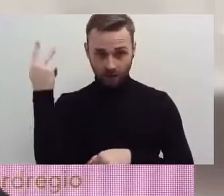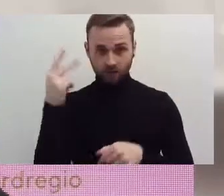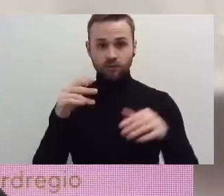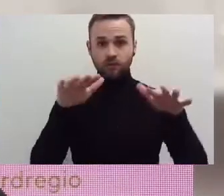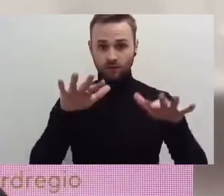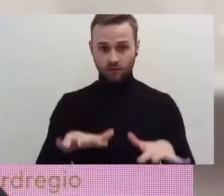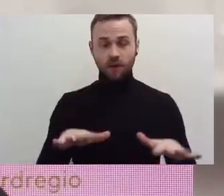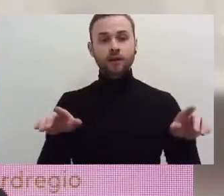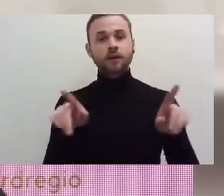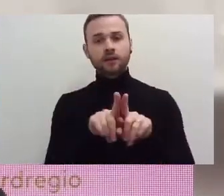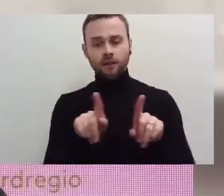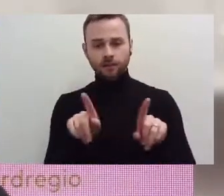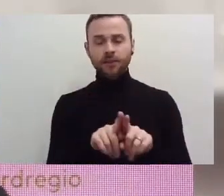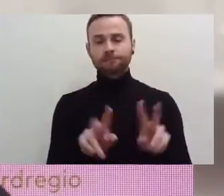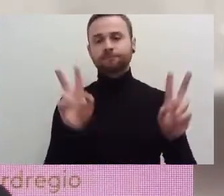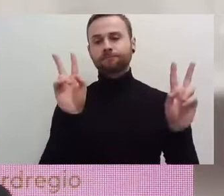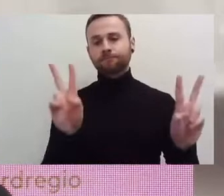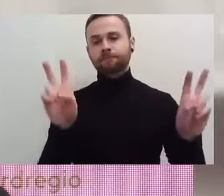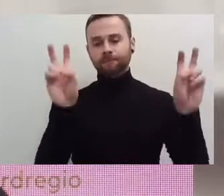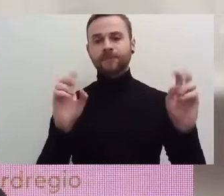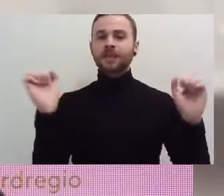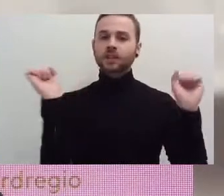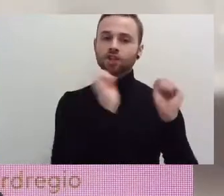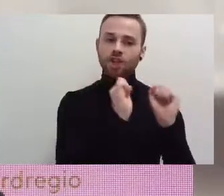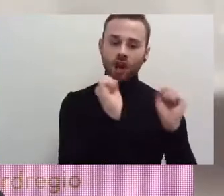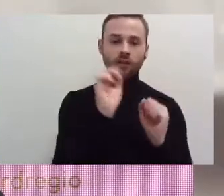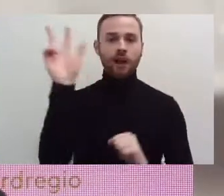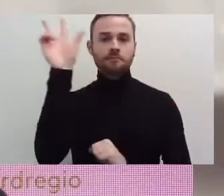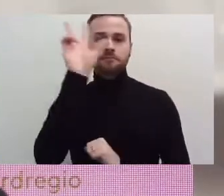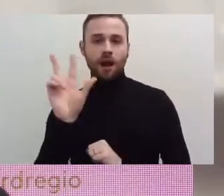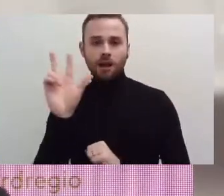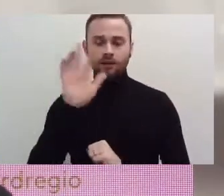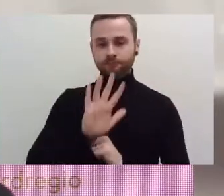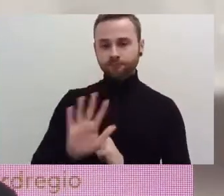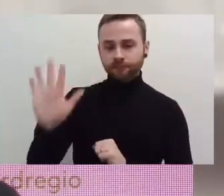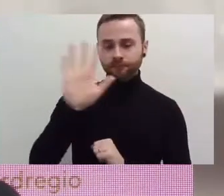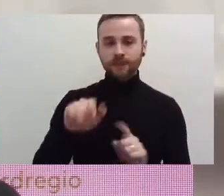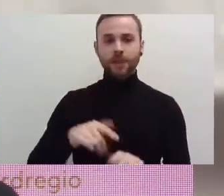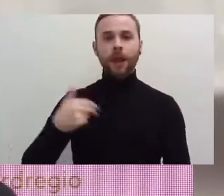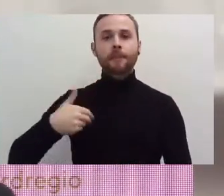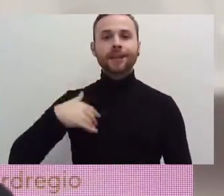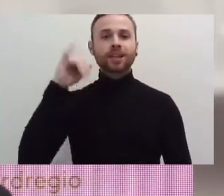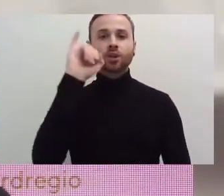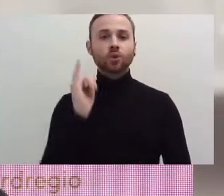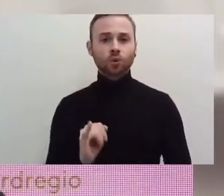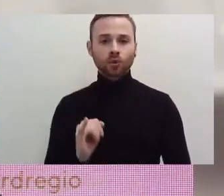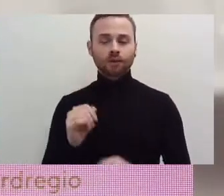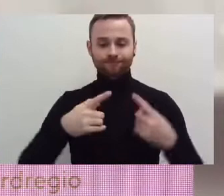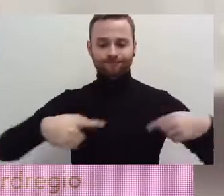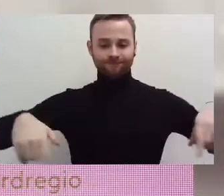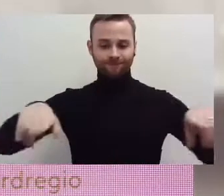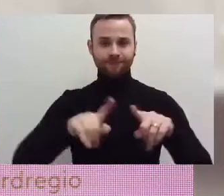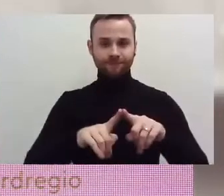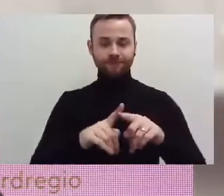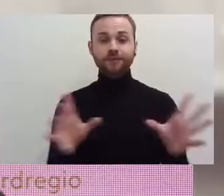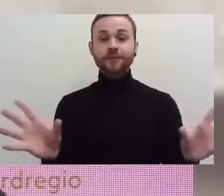Nordic region, we had a three-day hackathon together with the Nordic Council of Ministers, Reach for Change